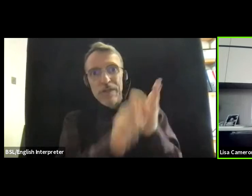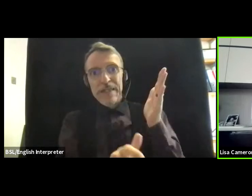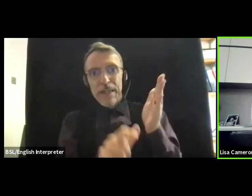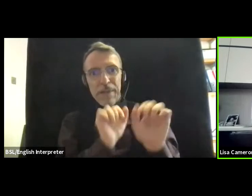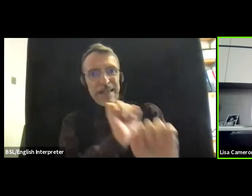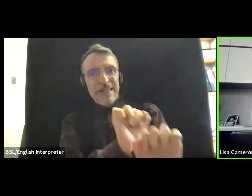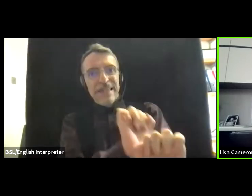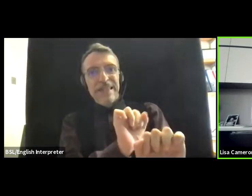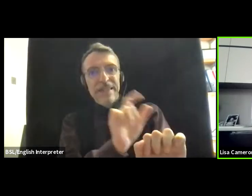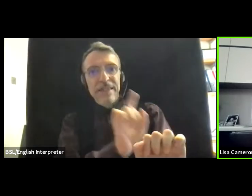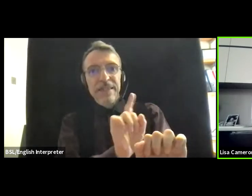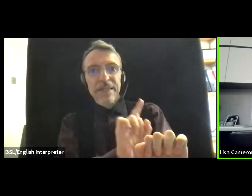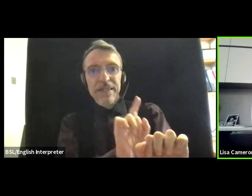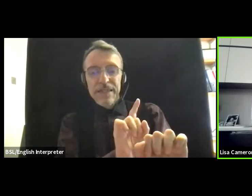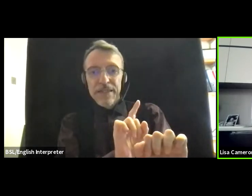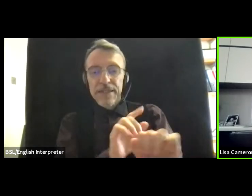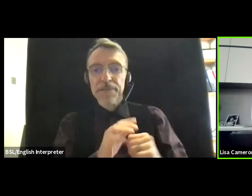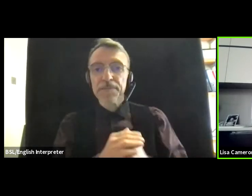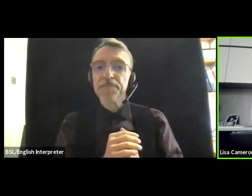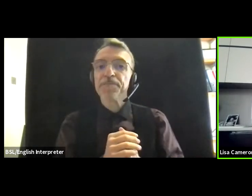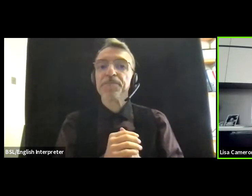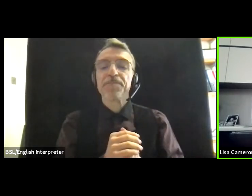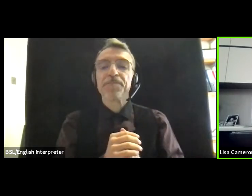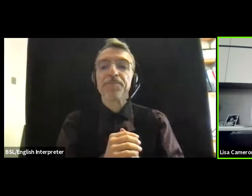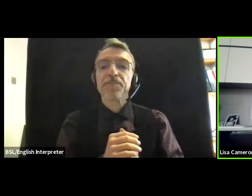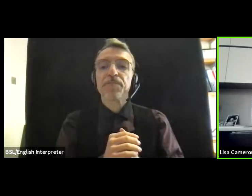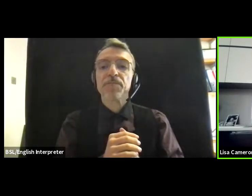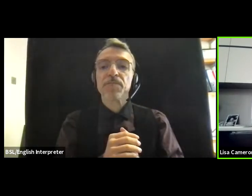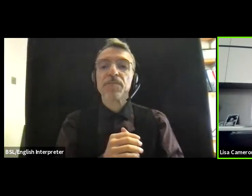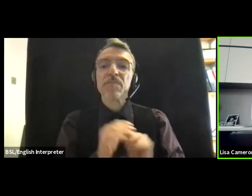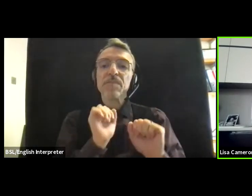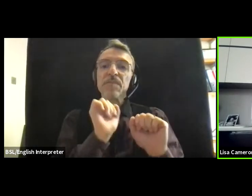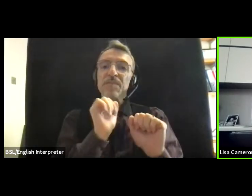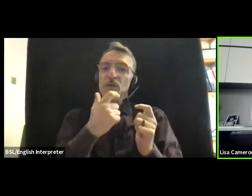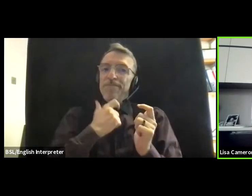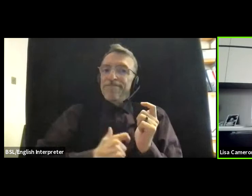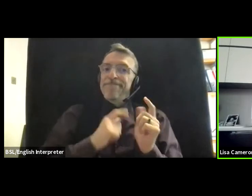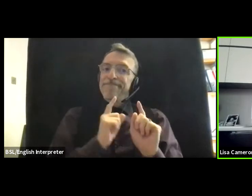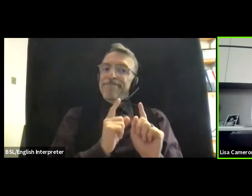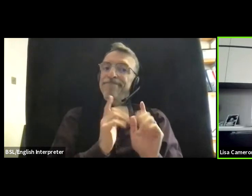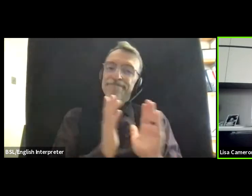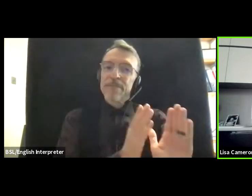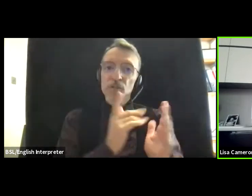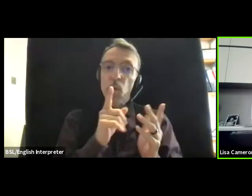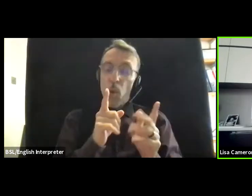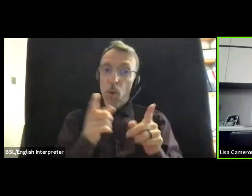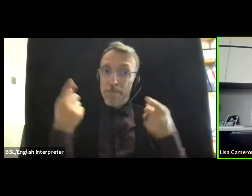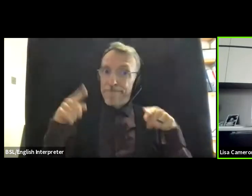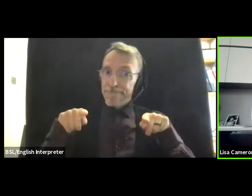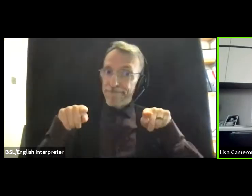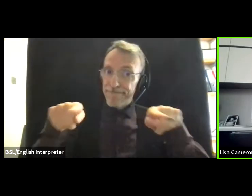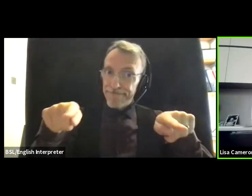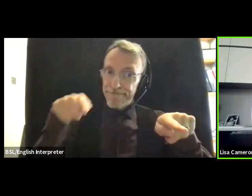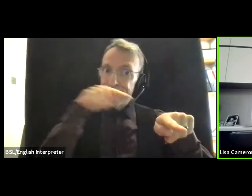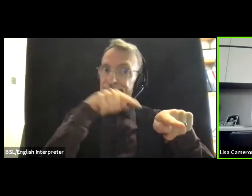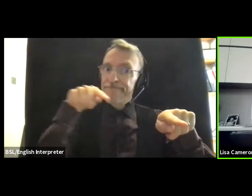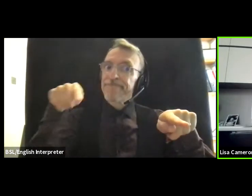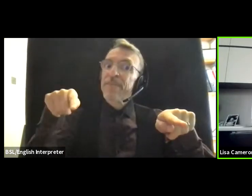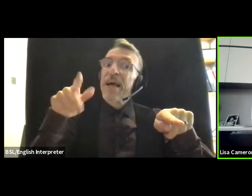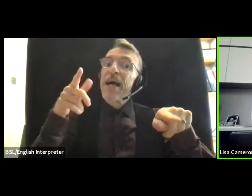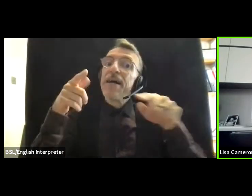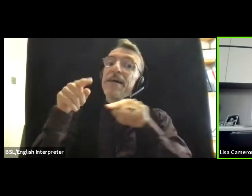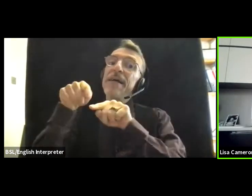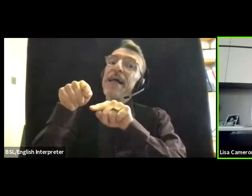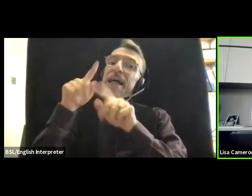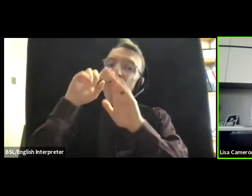disability aspects of their person. And alongside of that, the religious